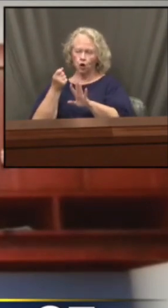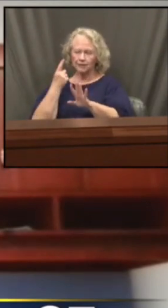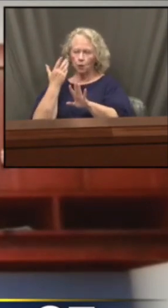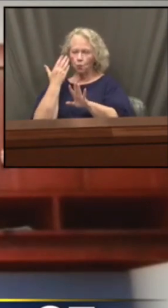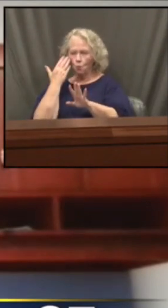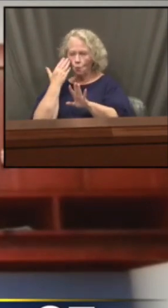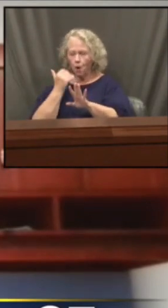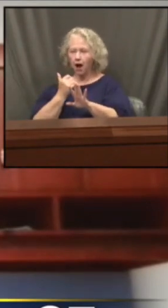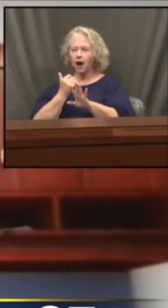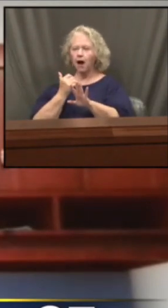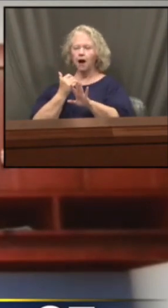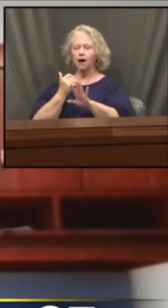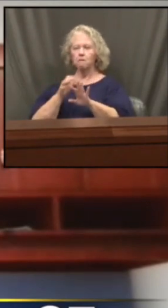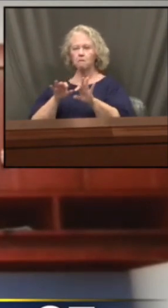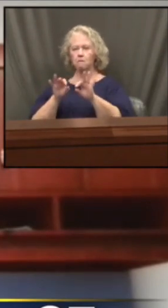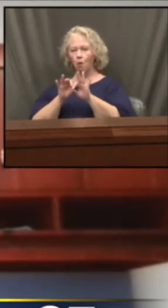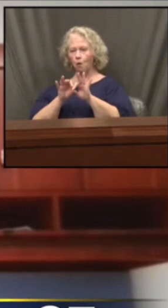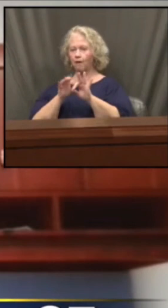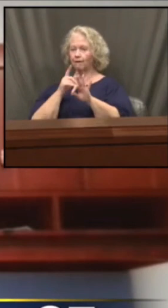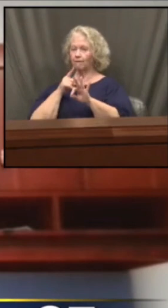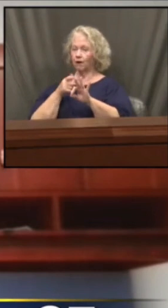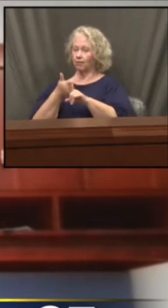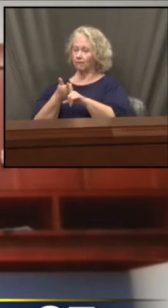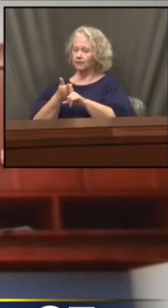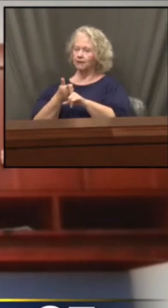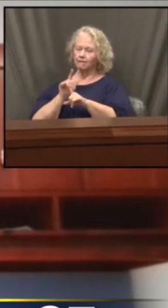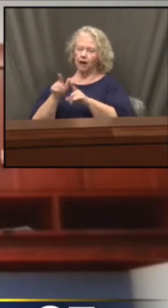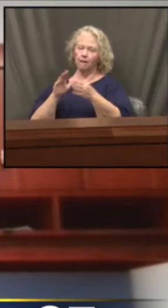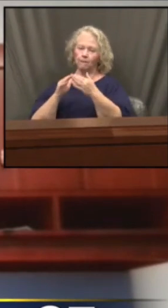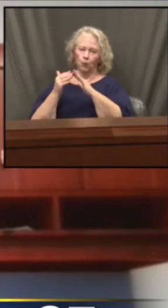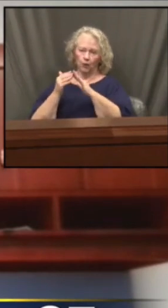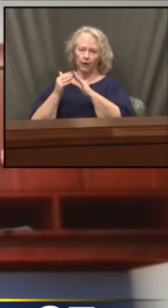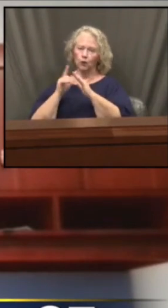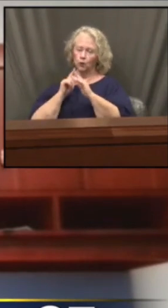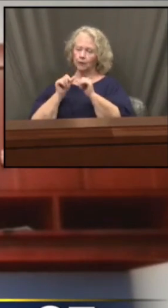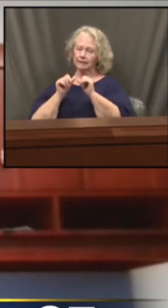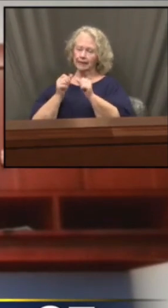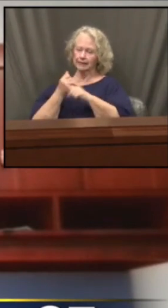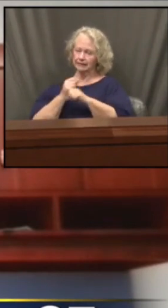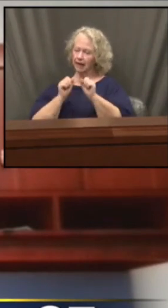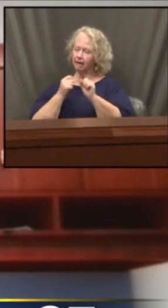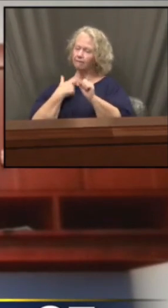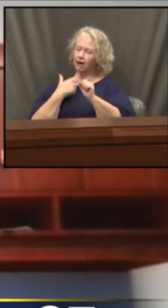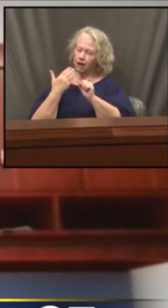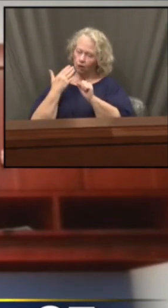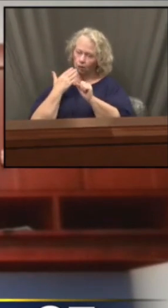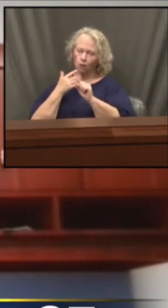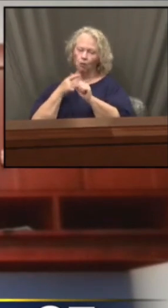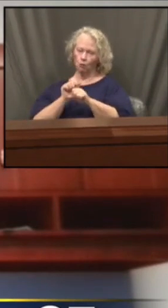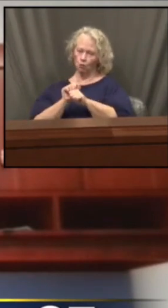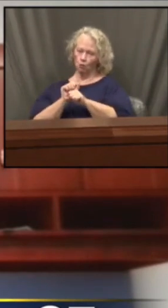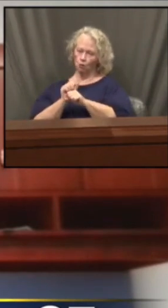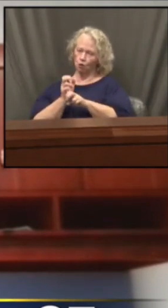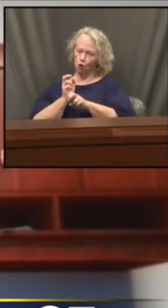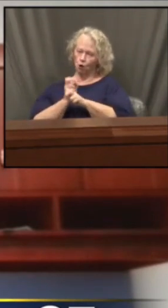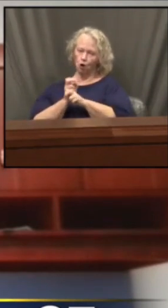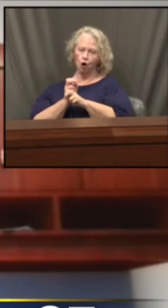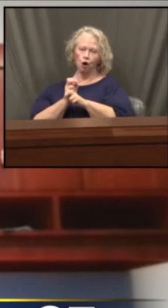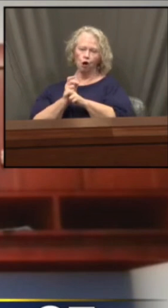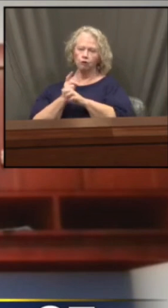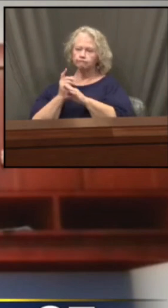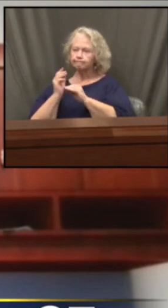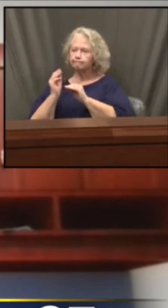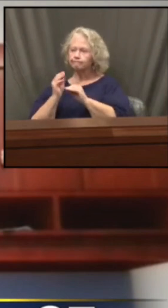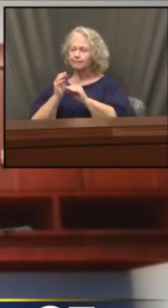keeping themselves and the community safe. I know that superintendents are working hard to continue to share that information with families and